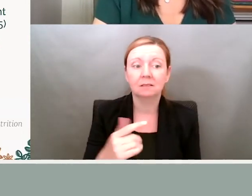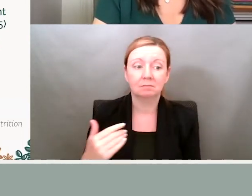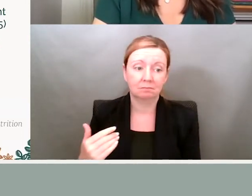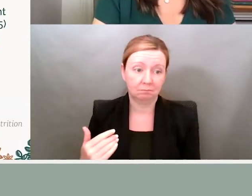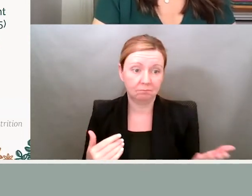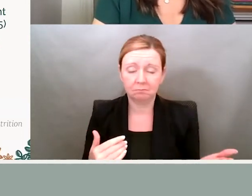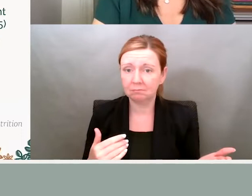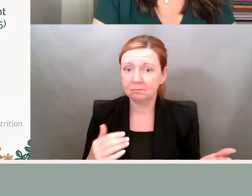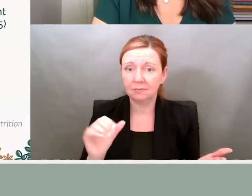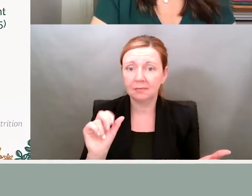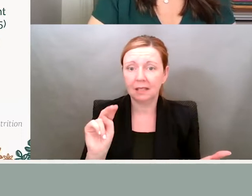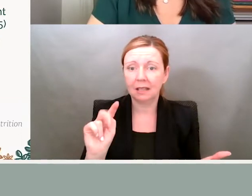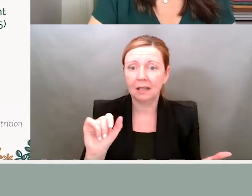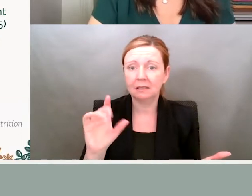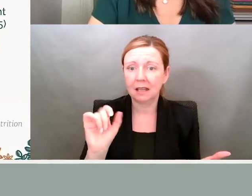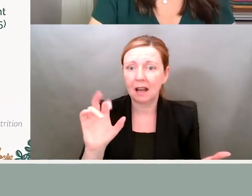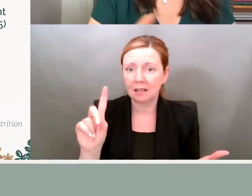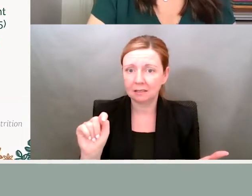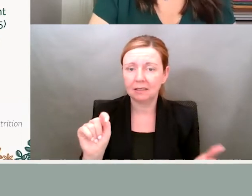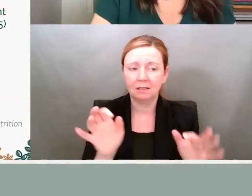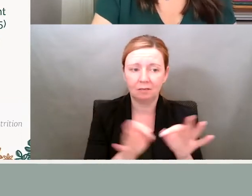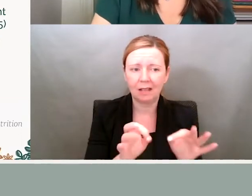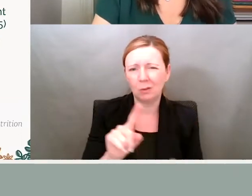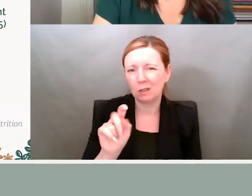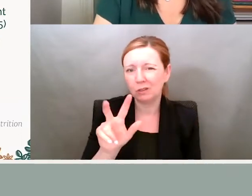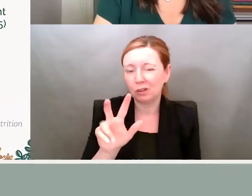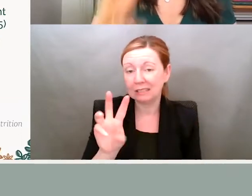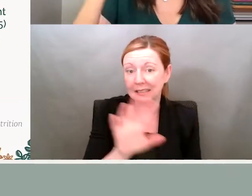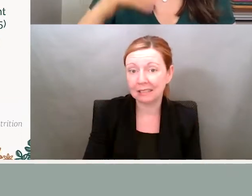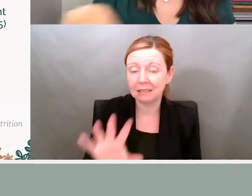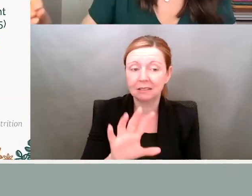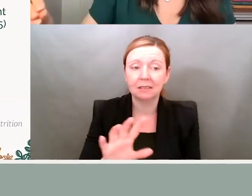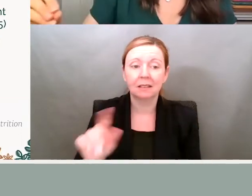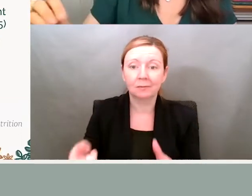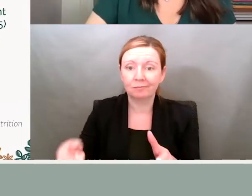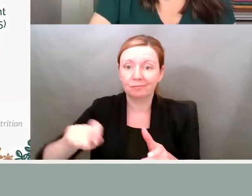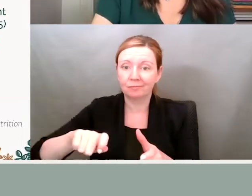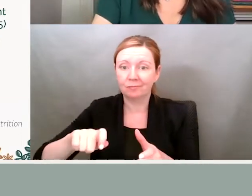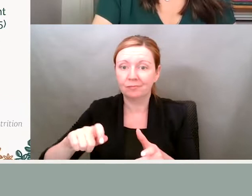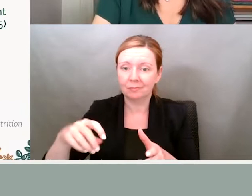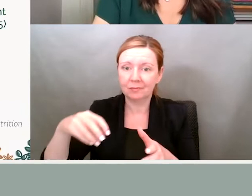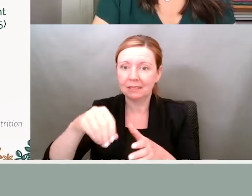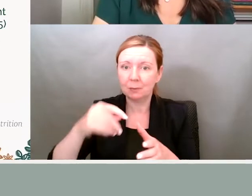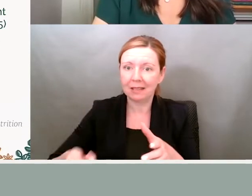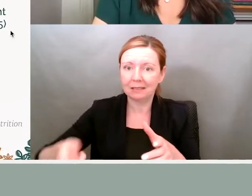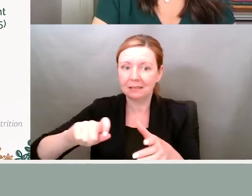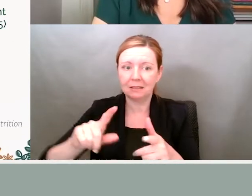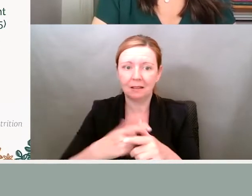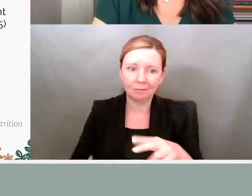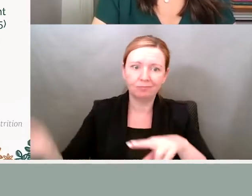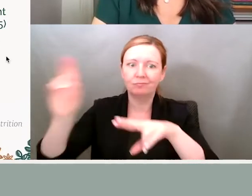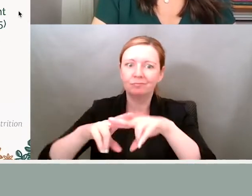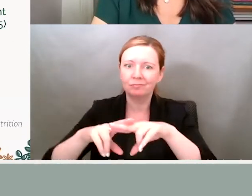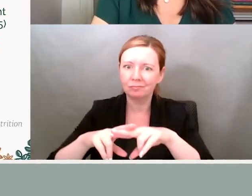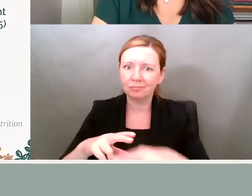look at this, it has an antioxidant value of 136-ish. You're going to add a teaspoon of a spice blend, and you're going to climb your way all the way